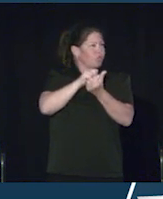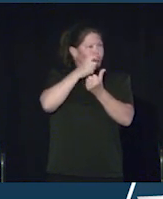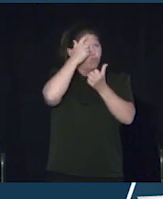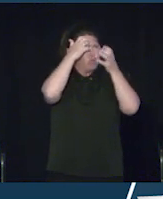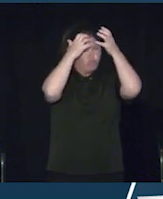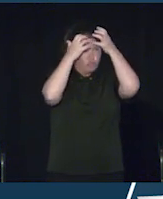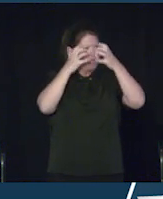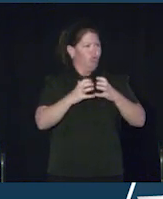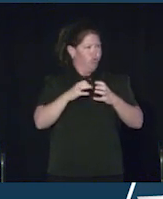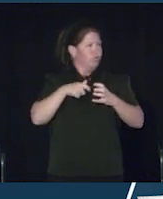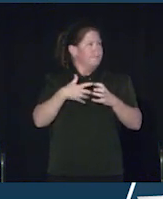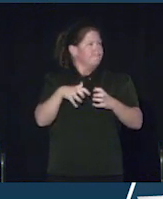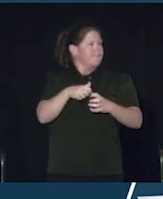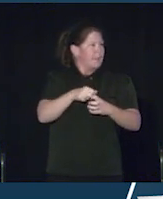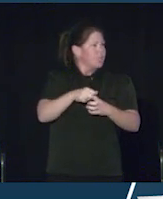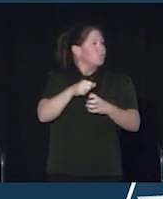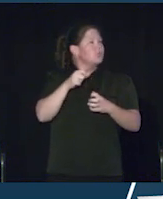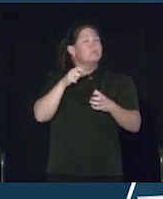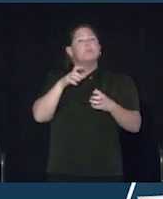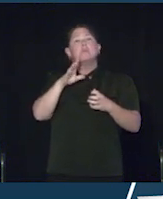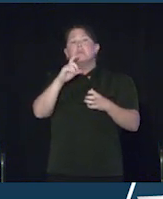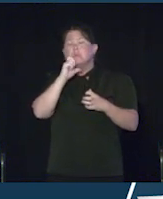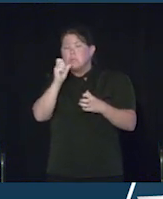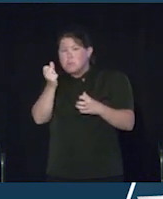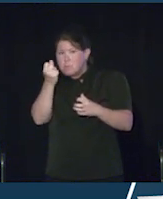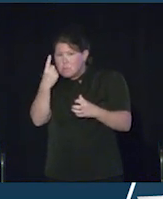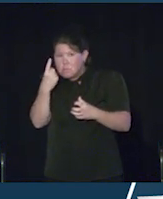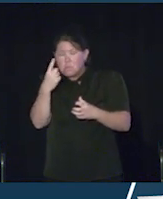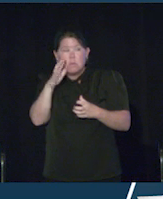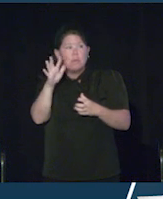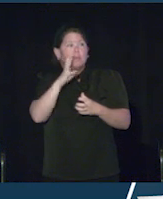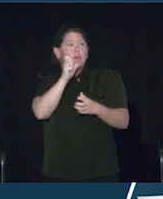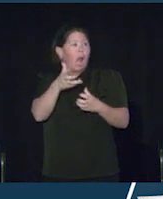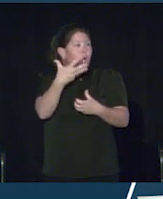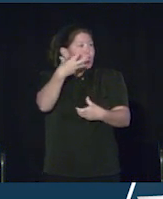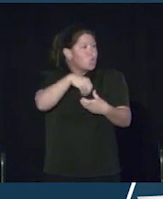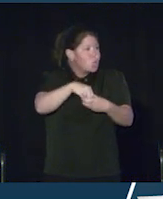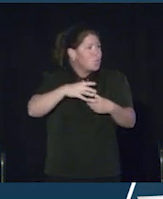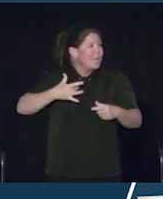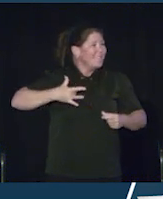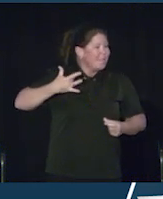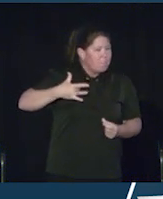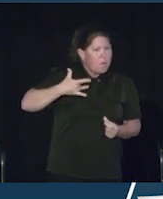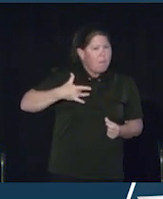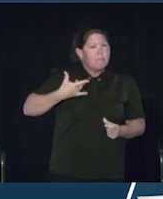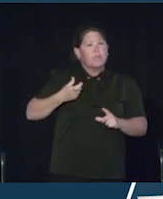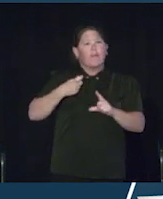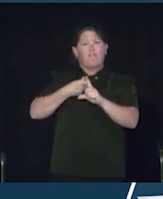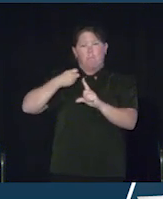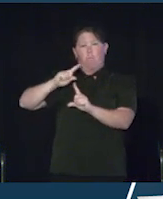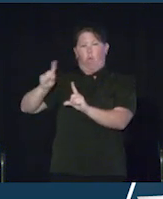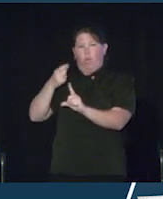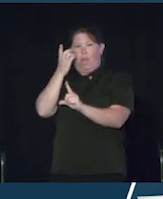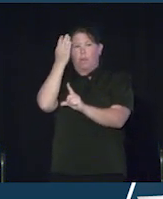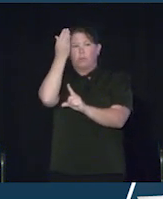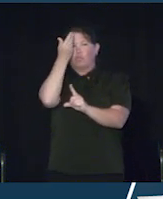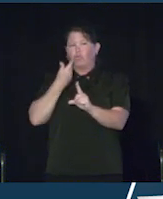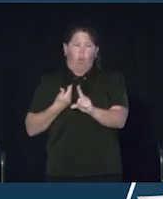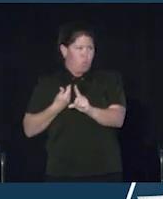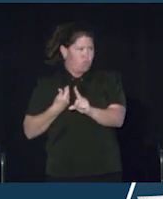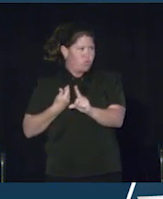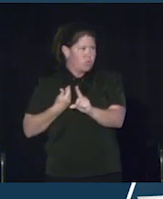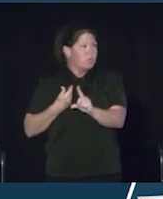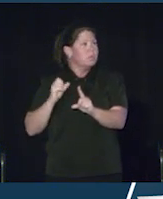This does not include symptoms or impairments resulting solely from a stroke. And the diagnosis